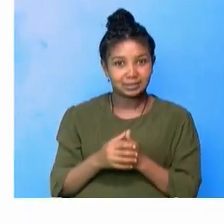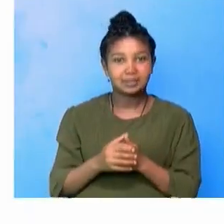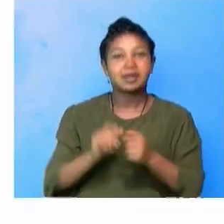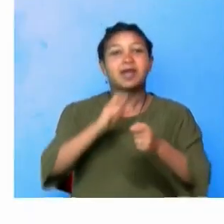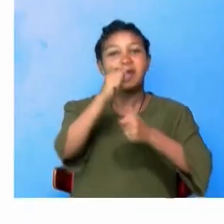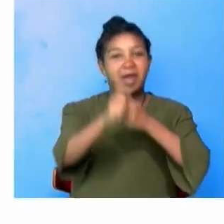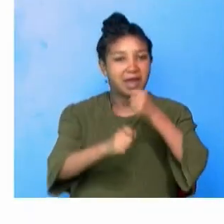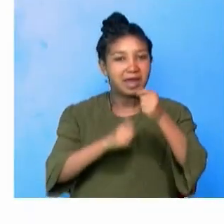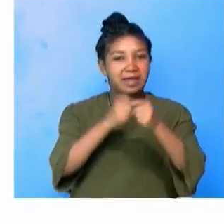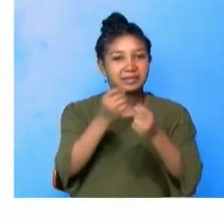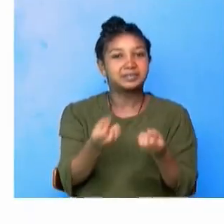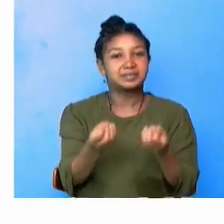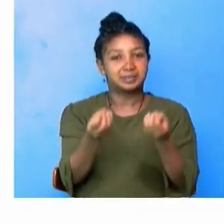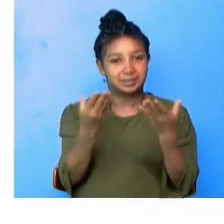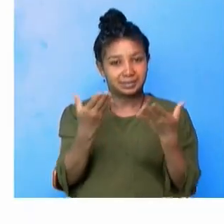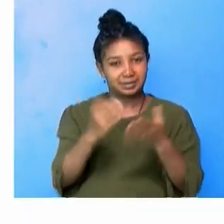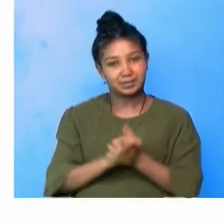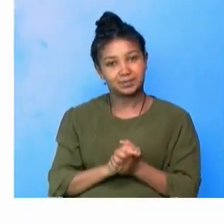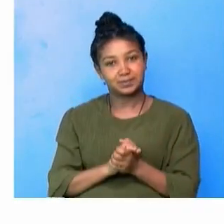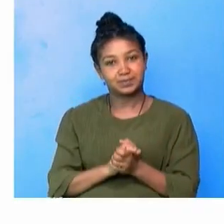age.